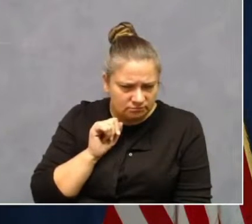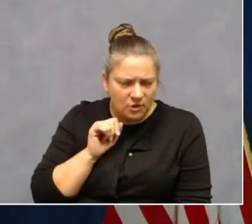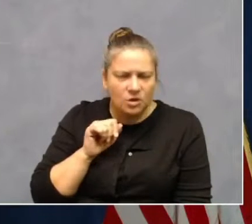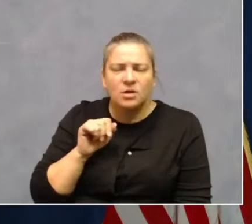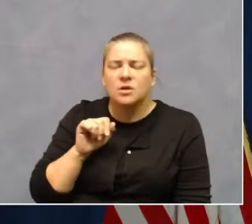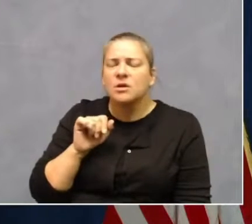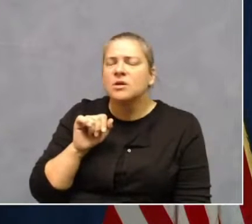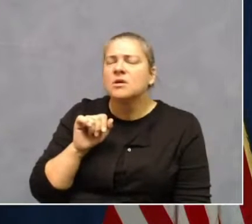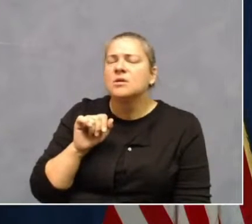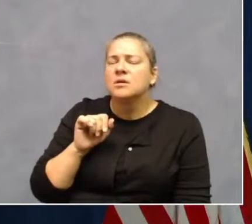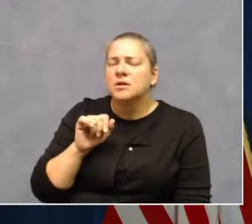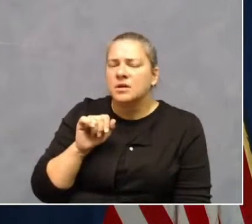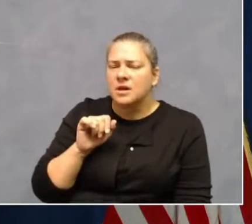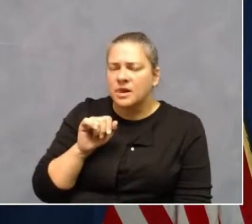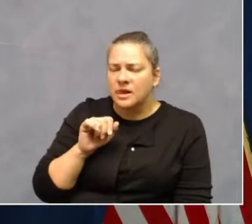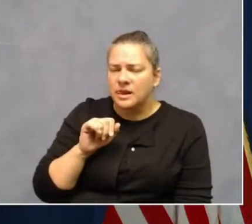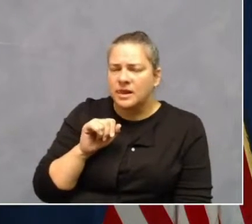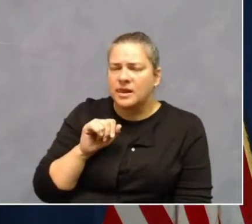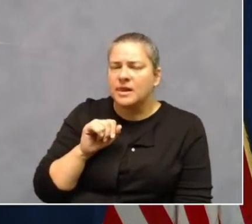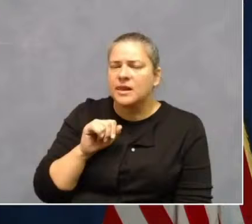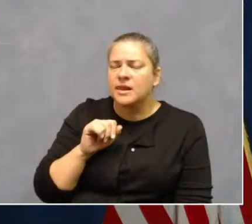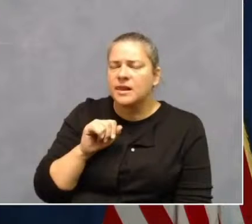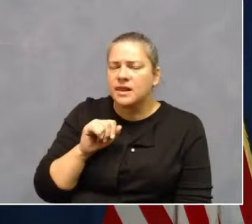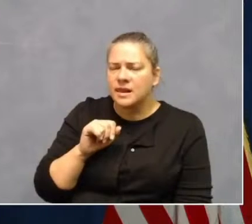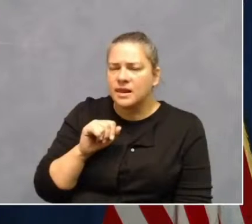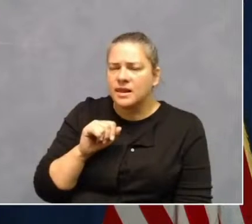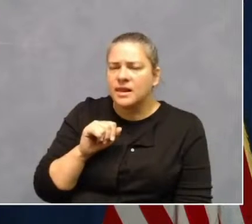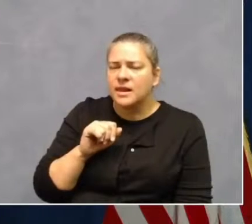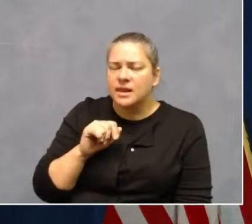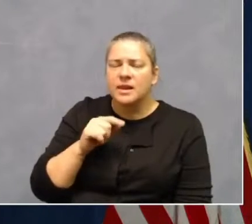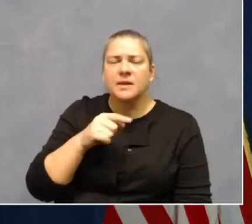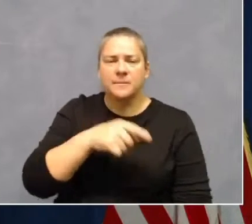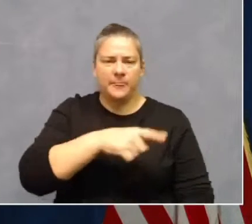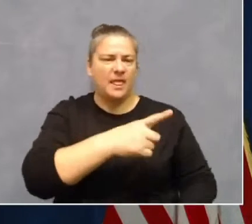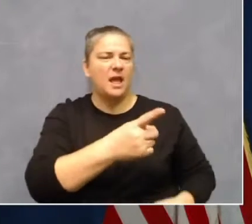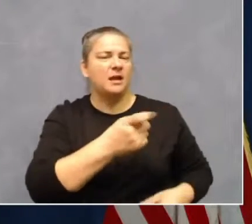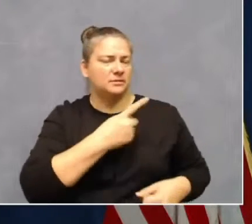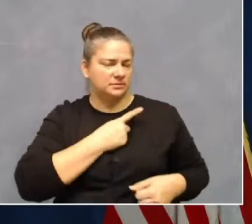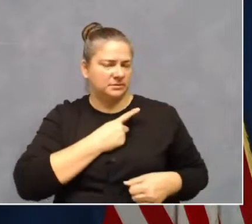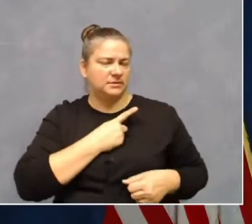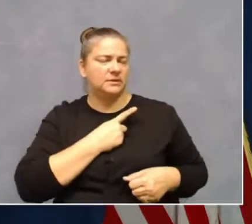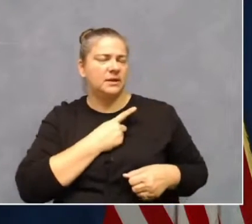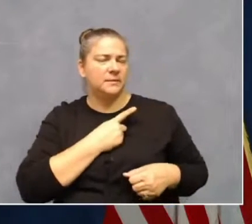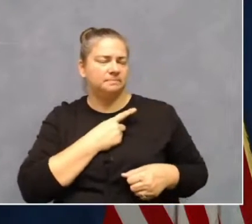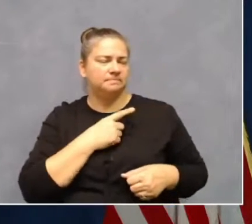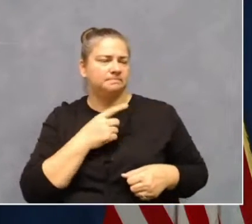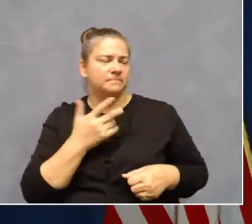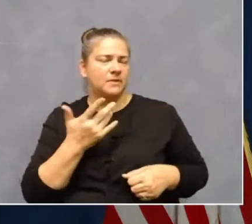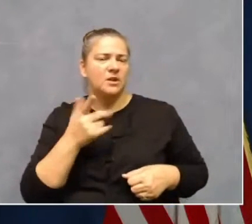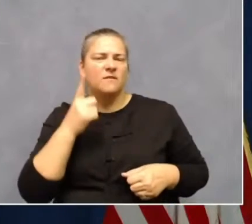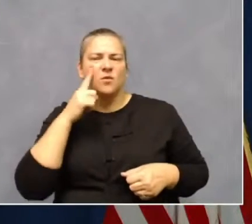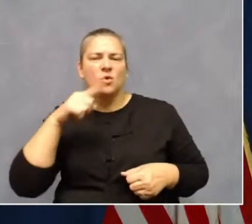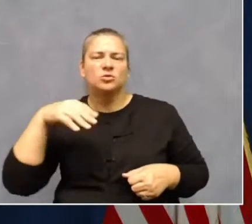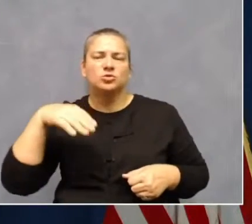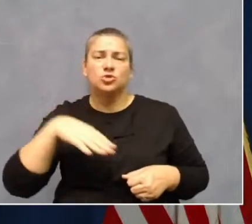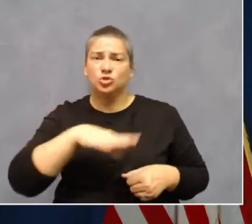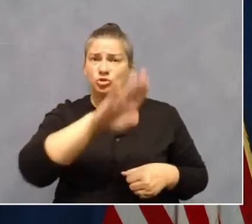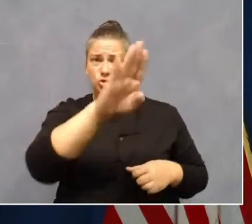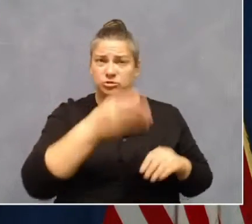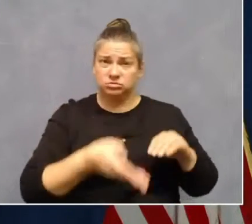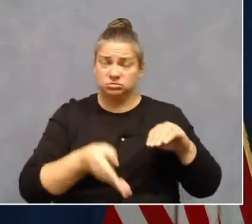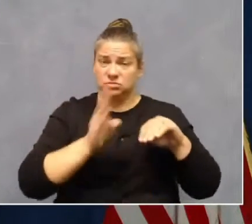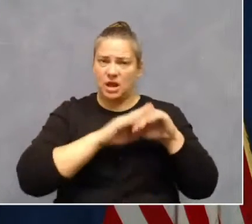guess, that need to overflow capacity? So the question is on surge